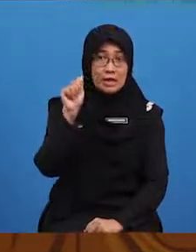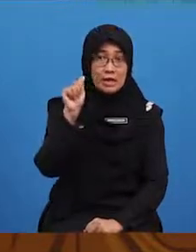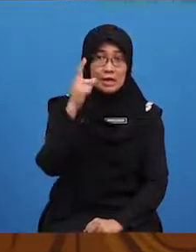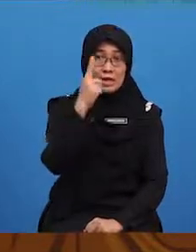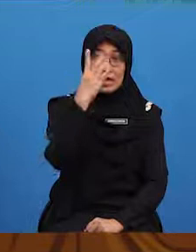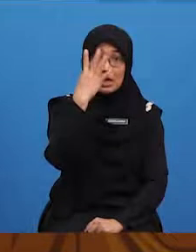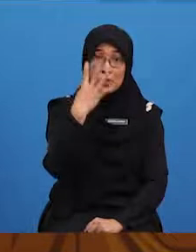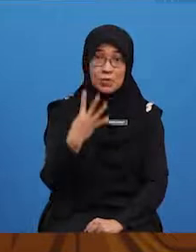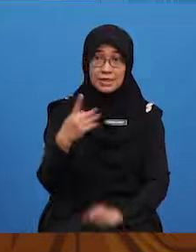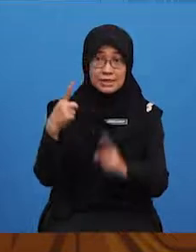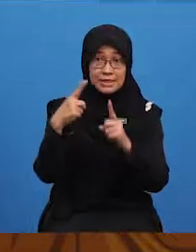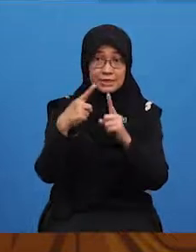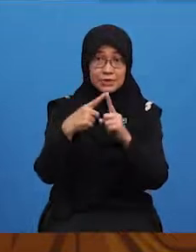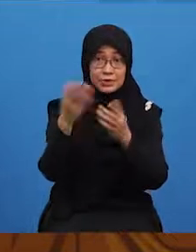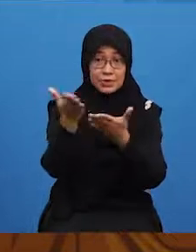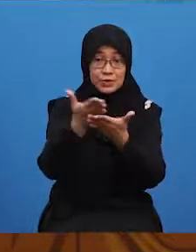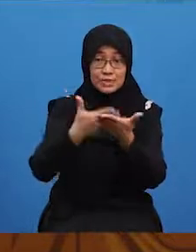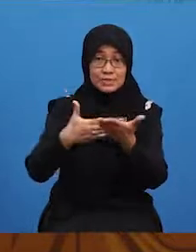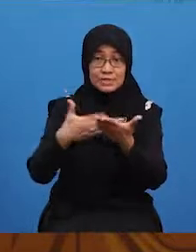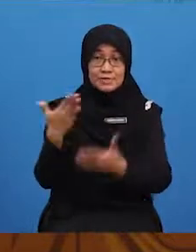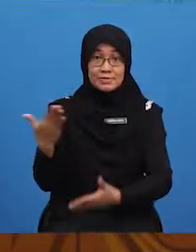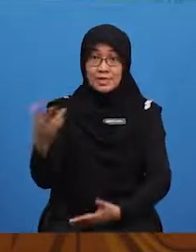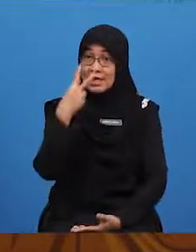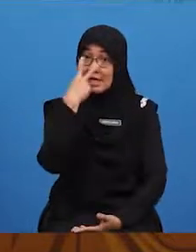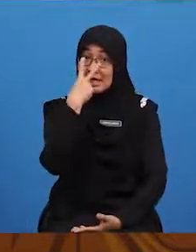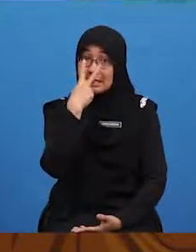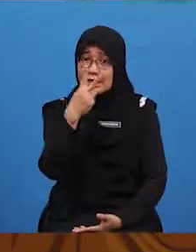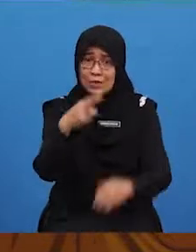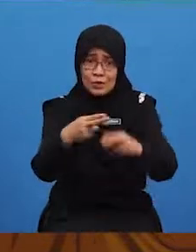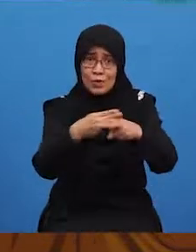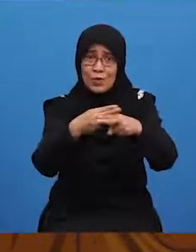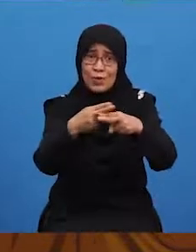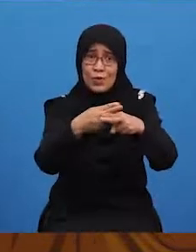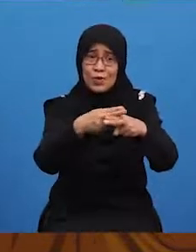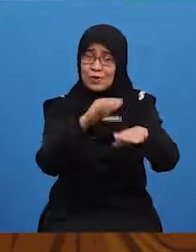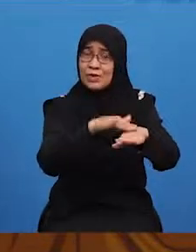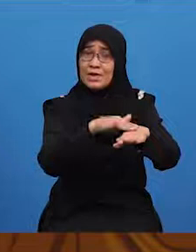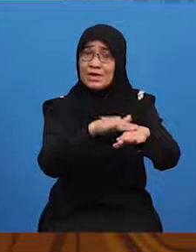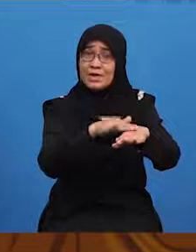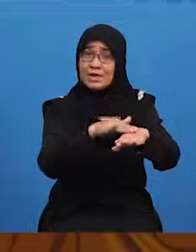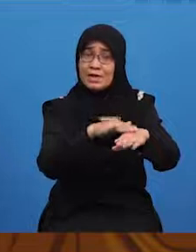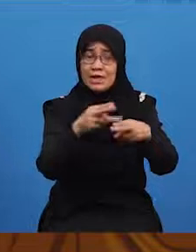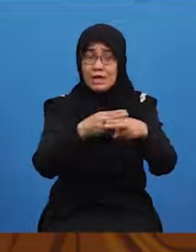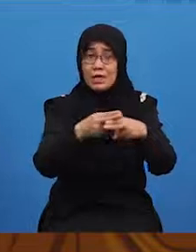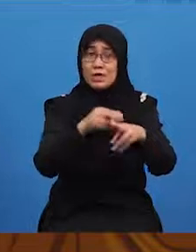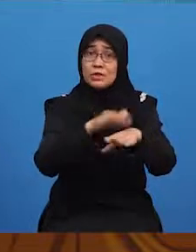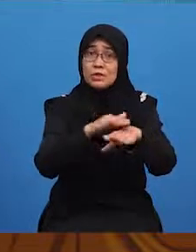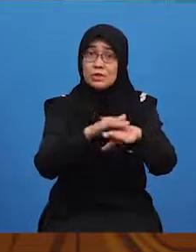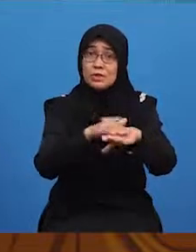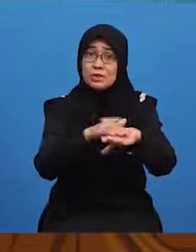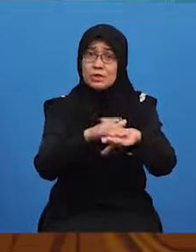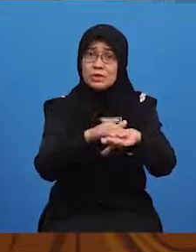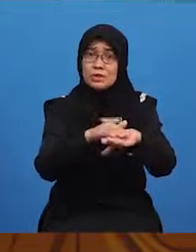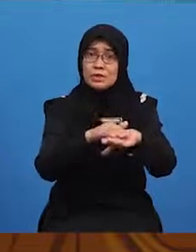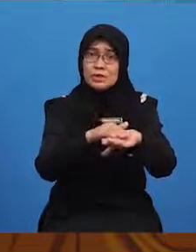something. Look at the shorthand. Look at the shorthand. Yes, the shorthand